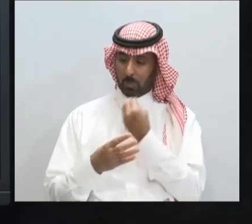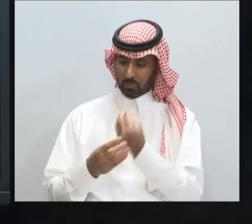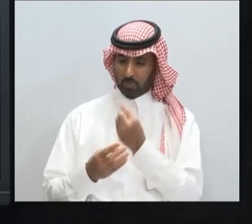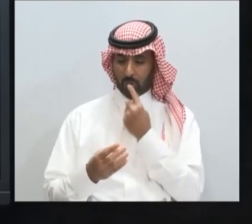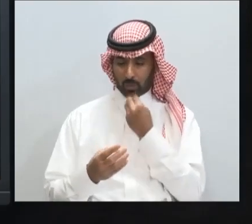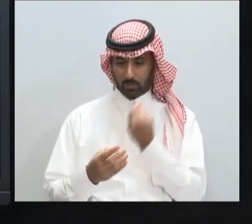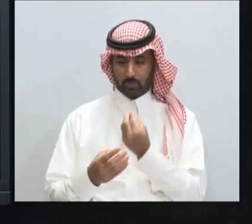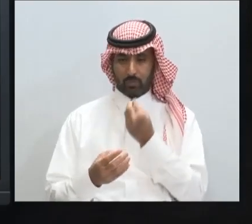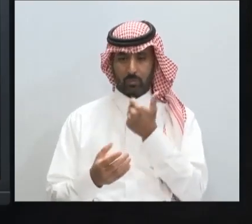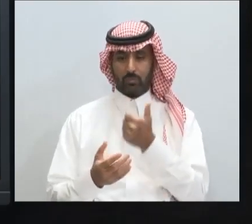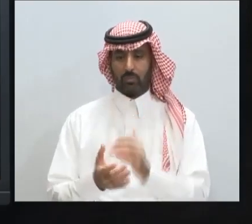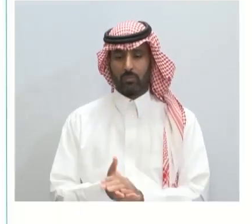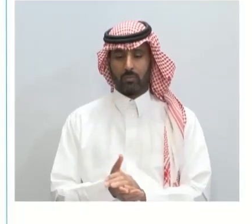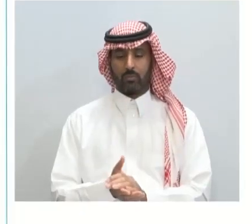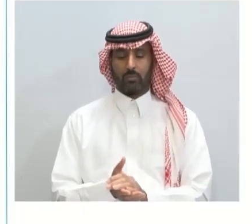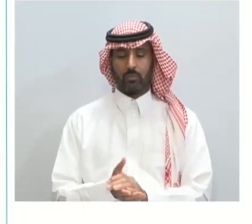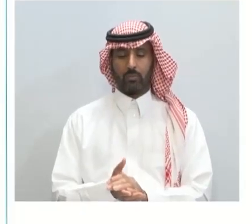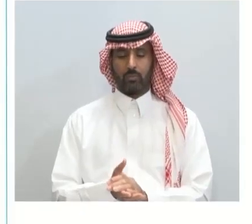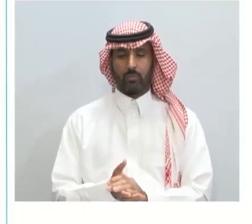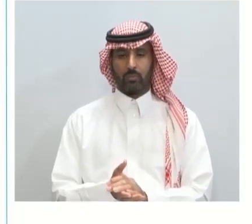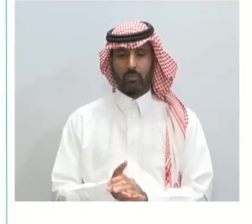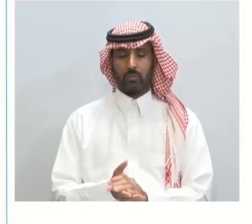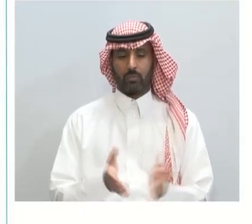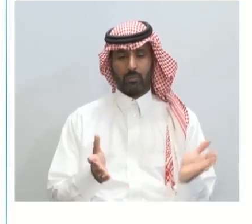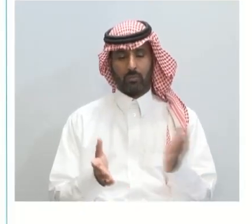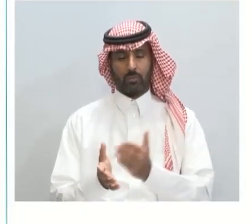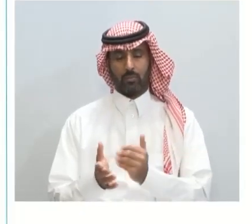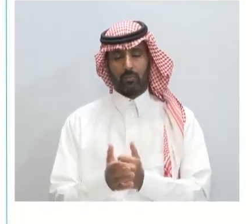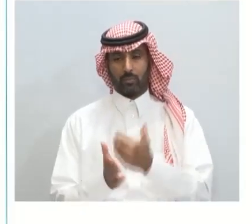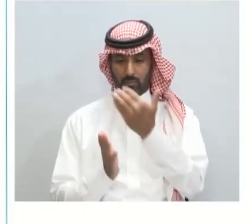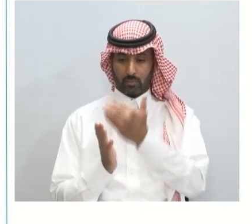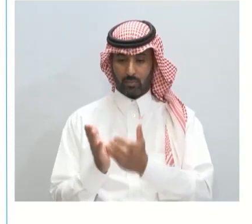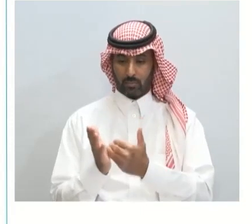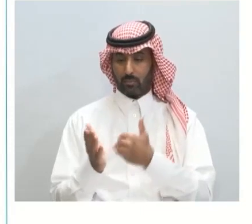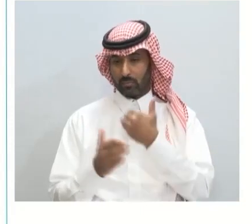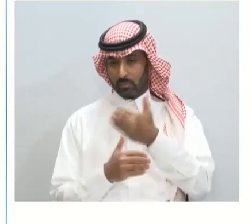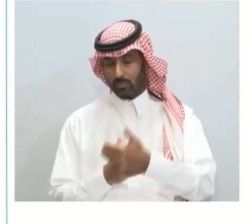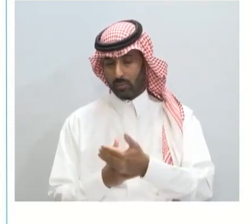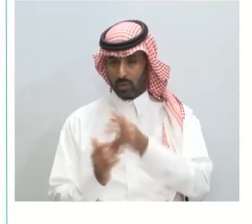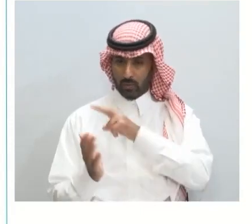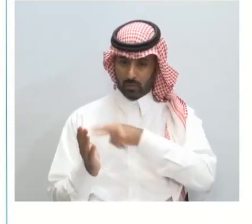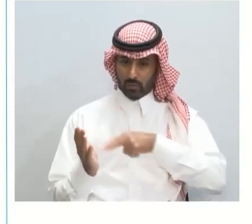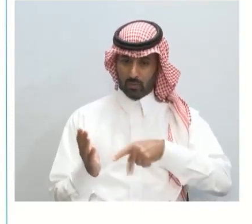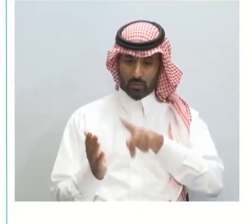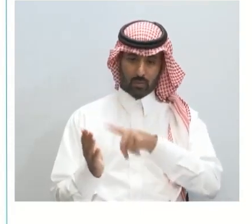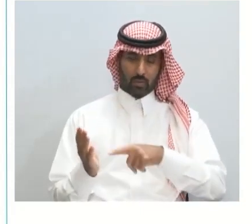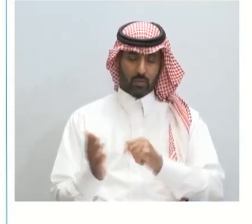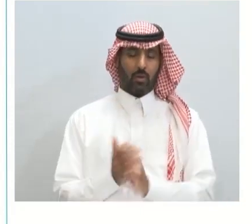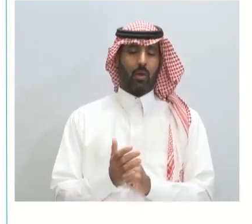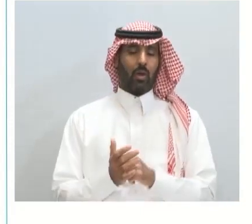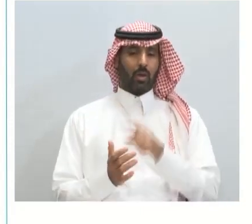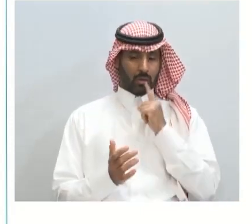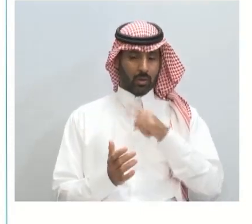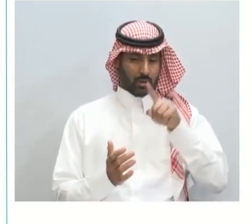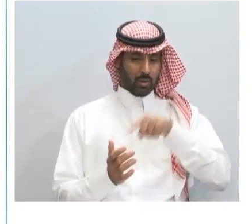very delicious, for example. So here we have the after reading questions. We have true